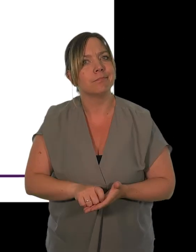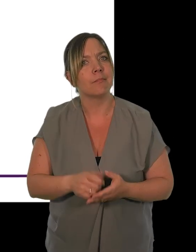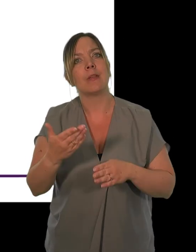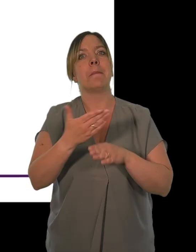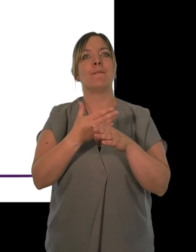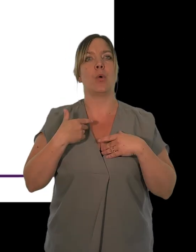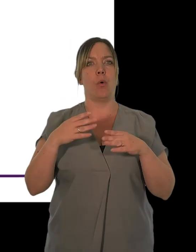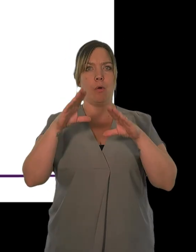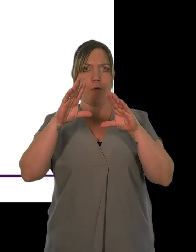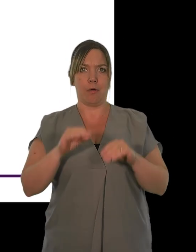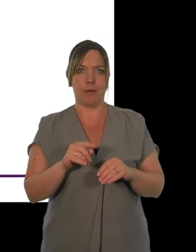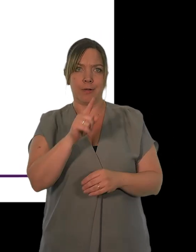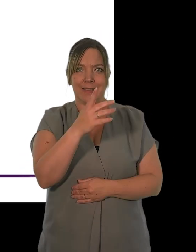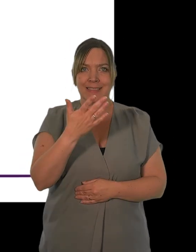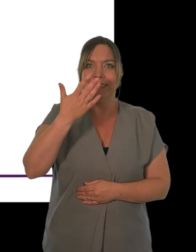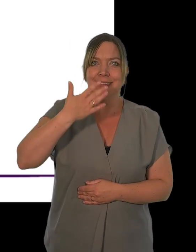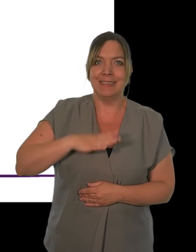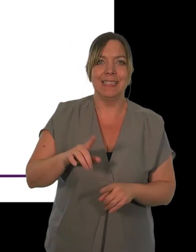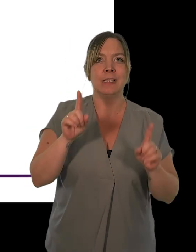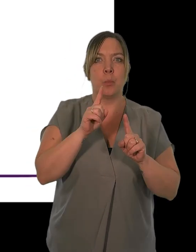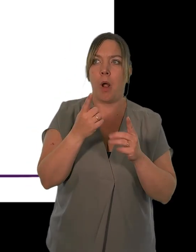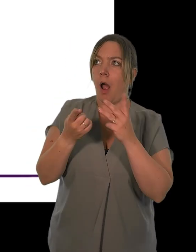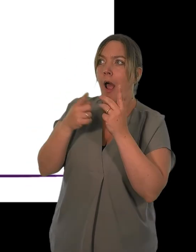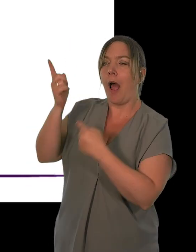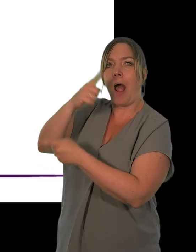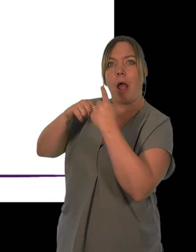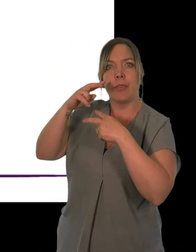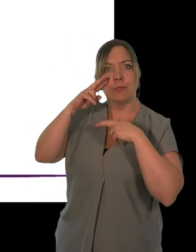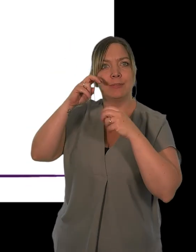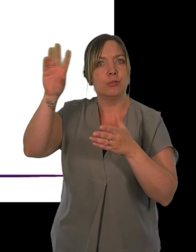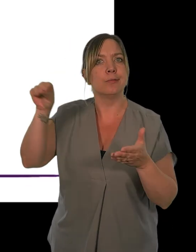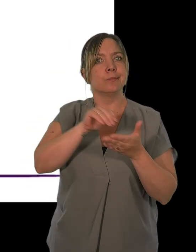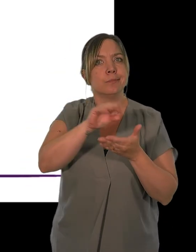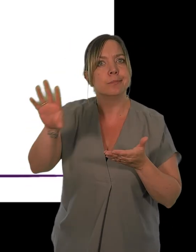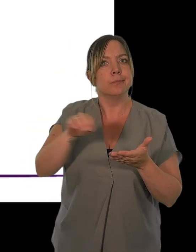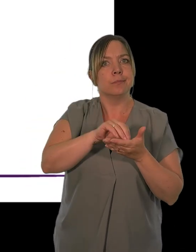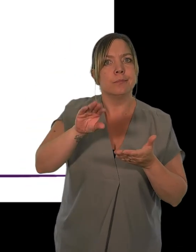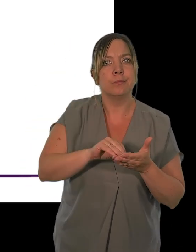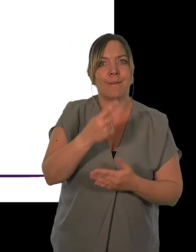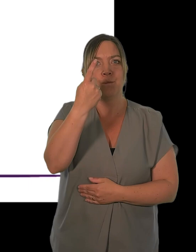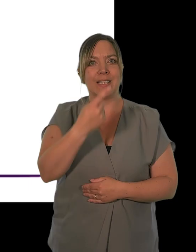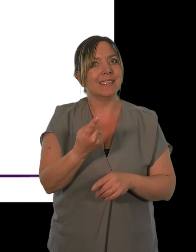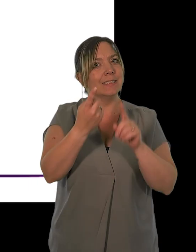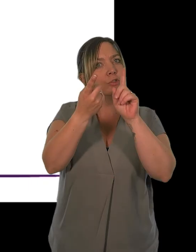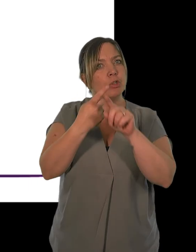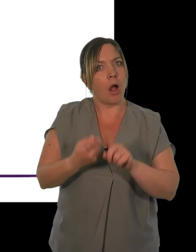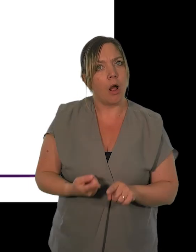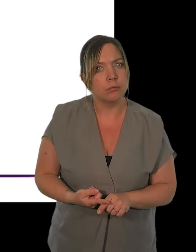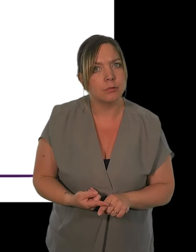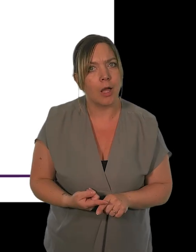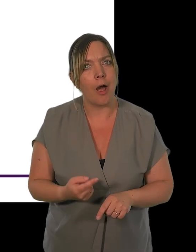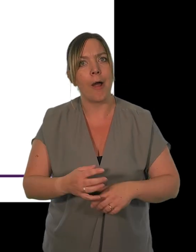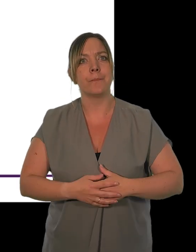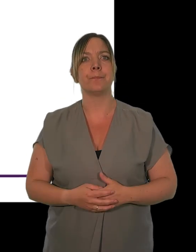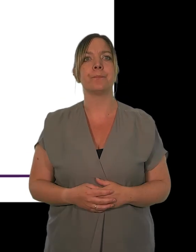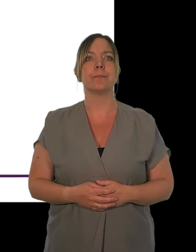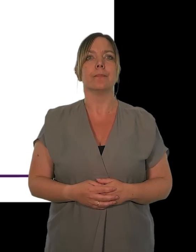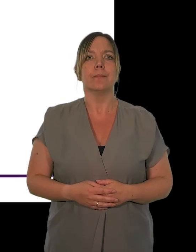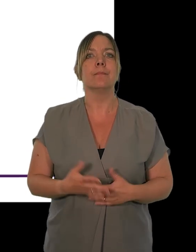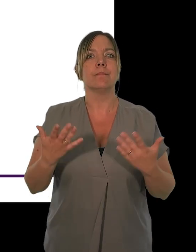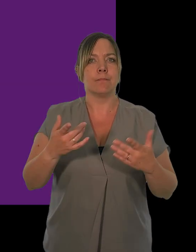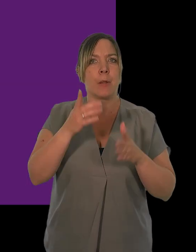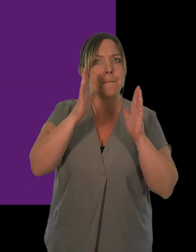webinar. Thank you for listening. Webinars are also available for the other units of the Associate Diploma.